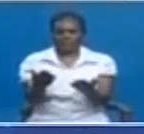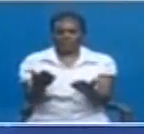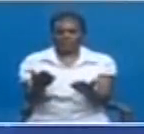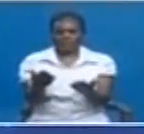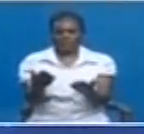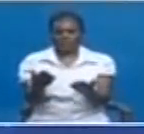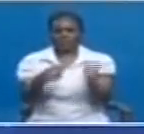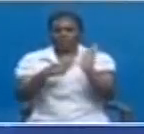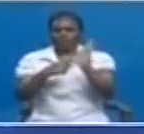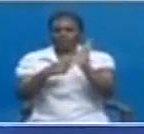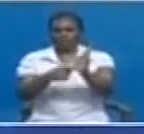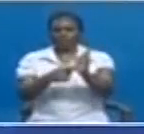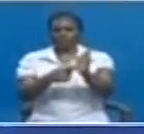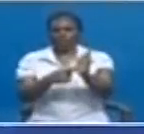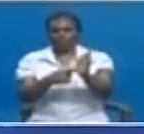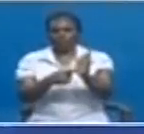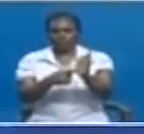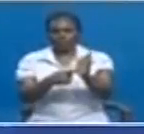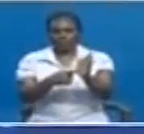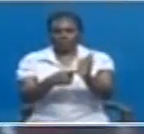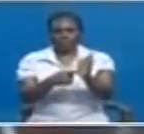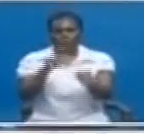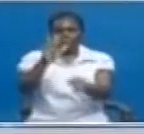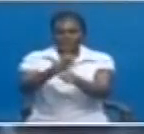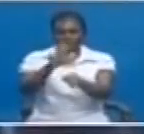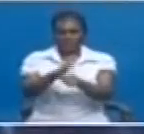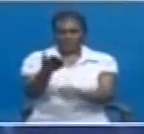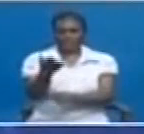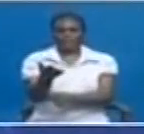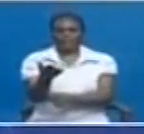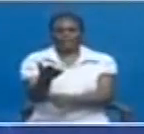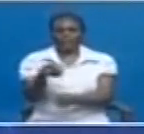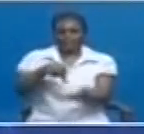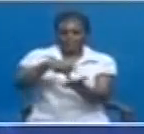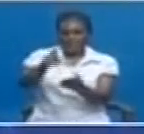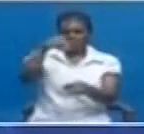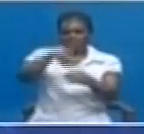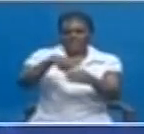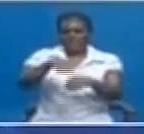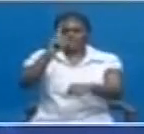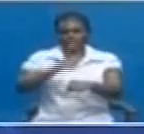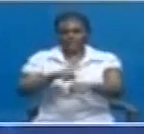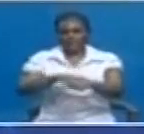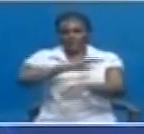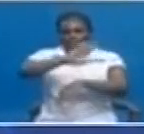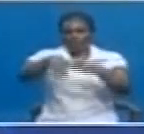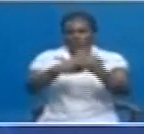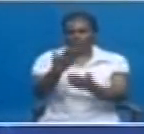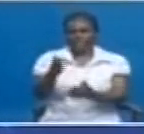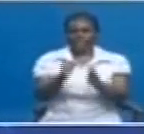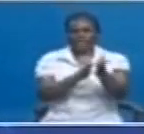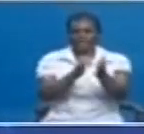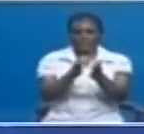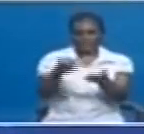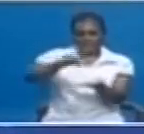downgraded, it shows that there's an increased risk in the ability to pay on time or pay at all. And so one of the things that they'll do is the interest rates